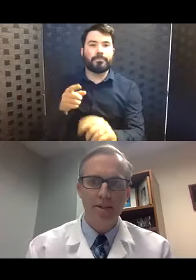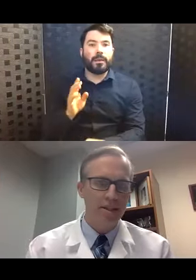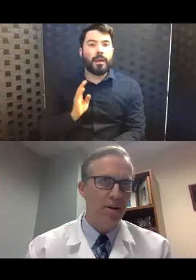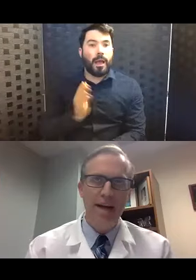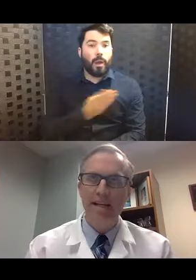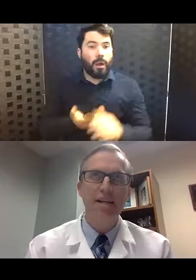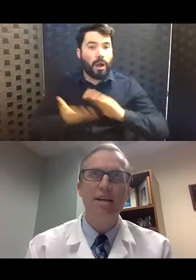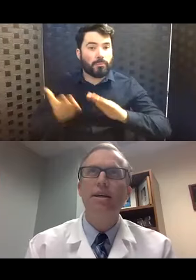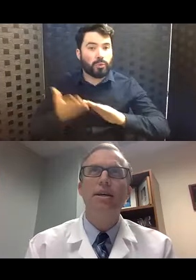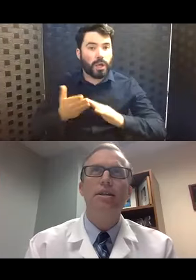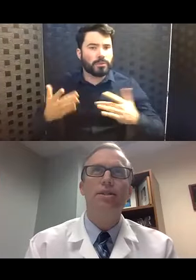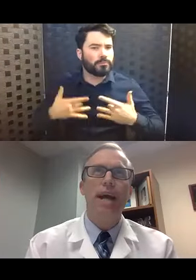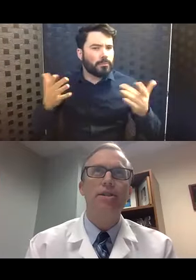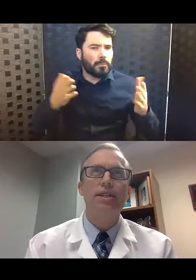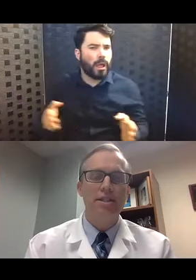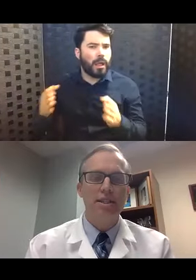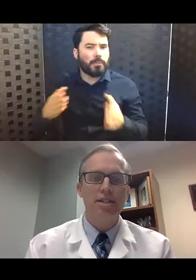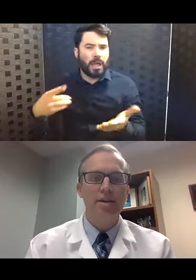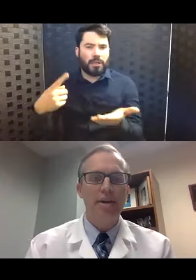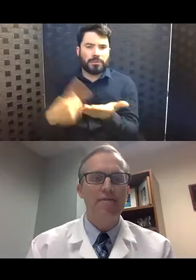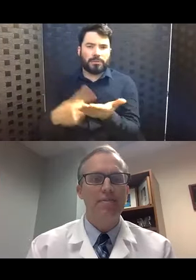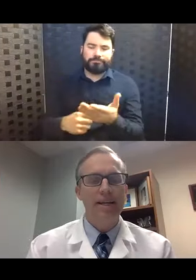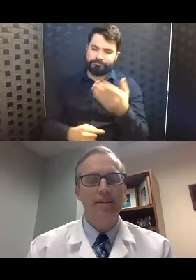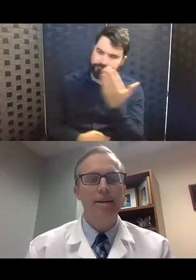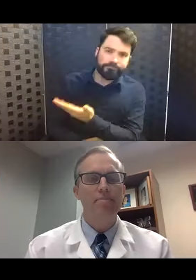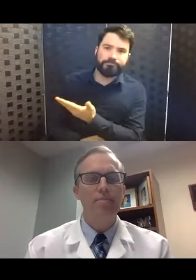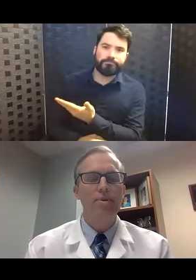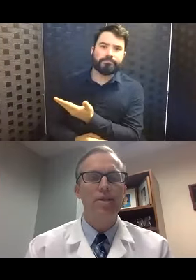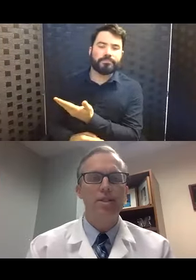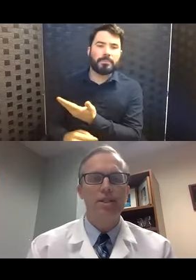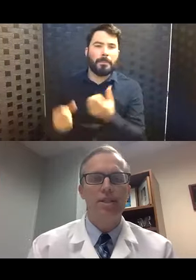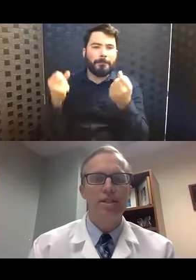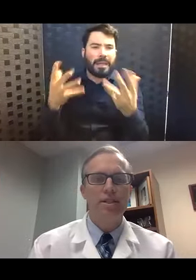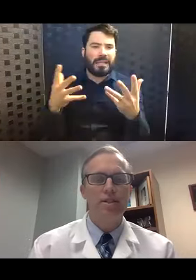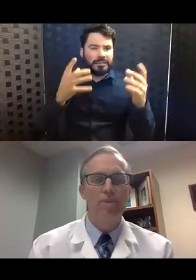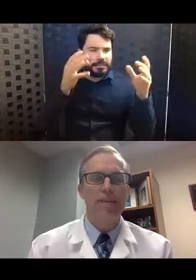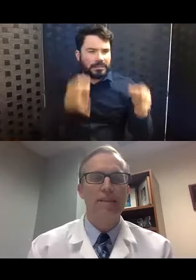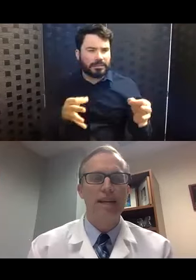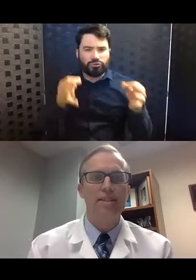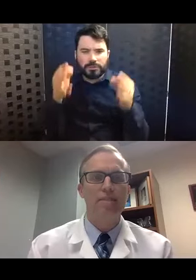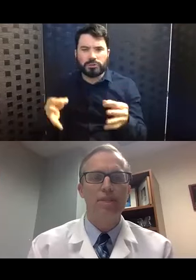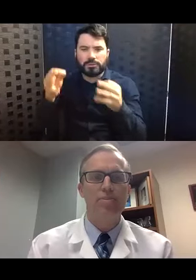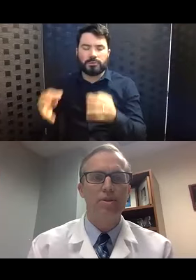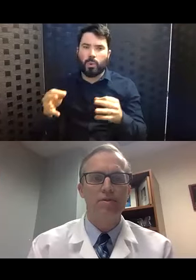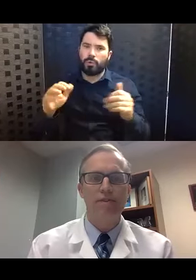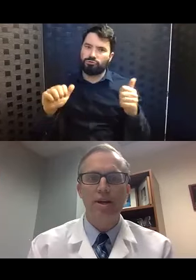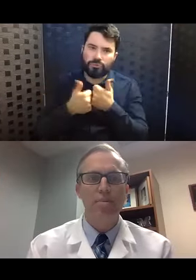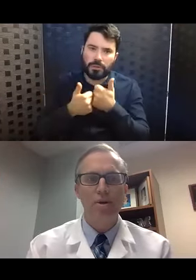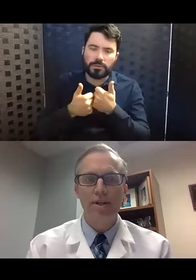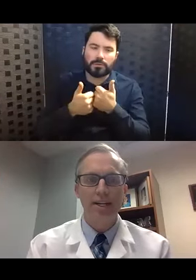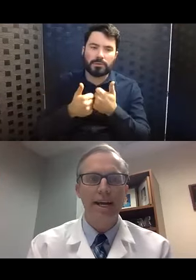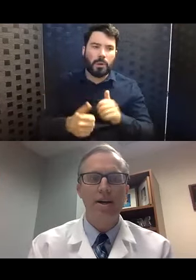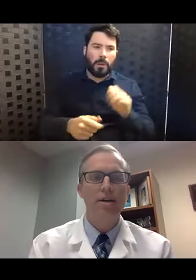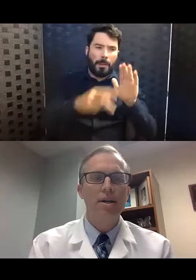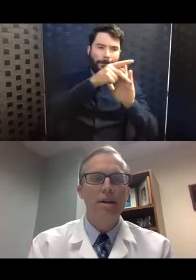plans, because there are many challenging decisions that we have to make, and putting those decisions and the plans against the principles is very